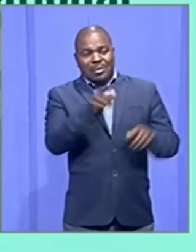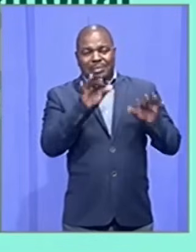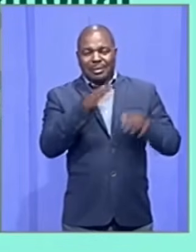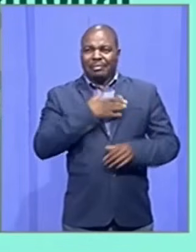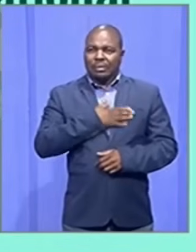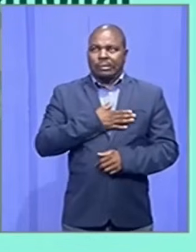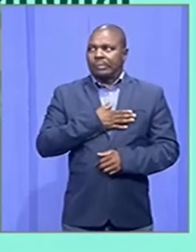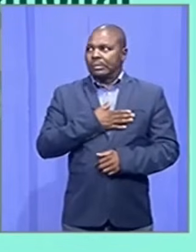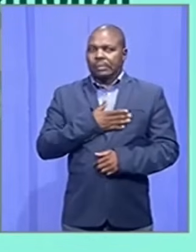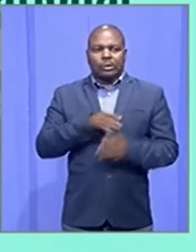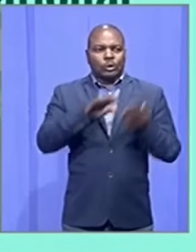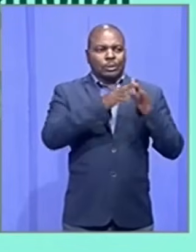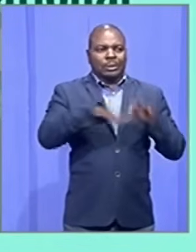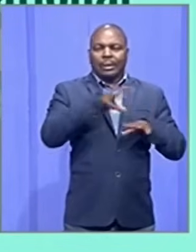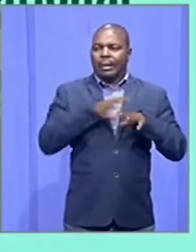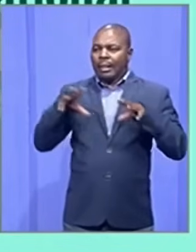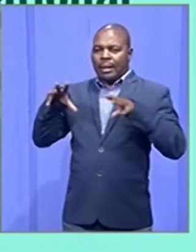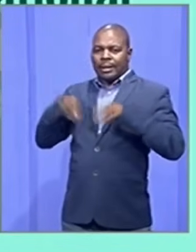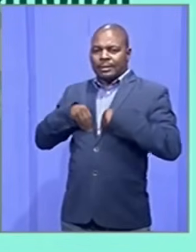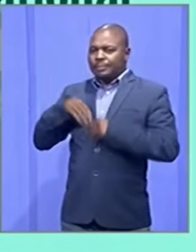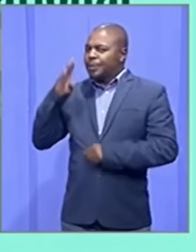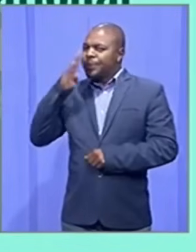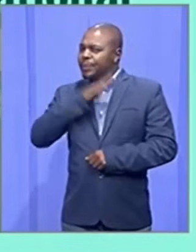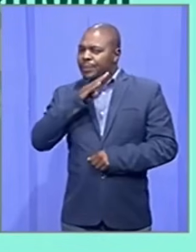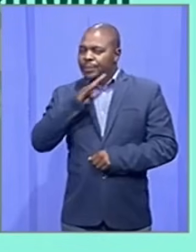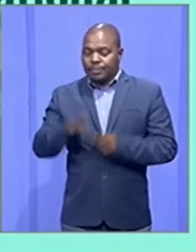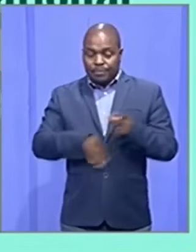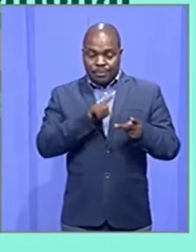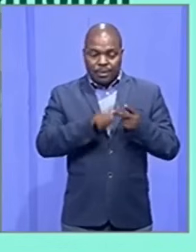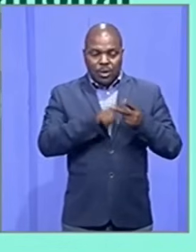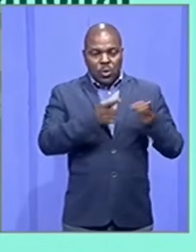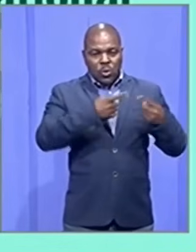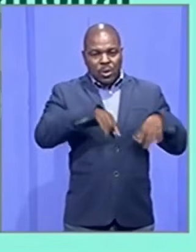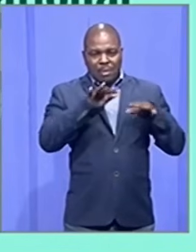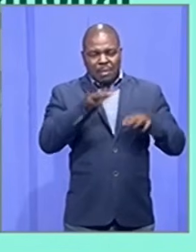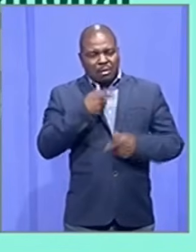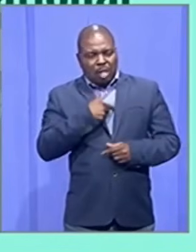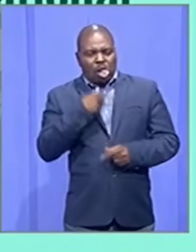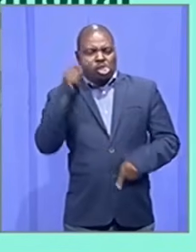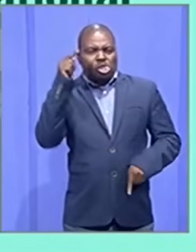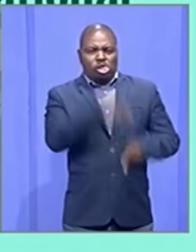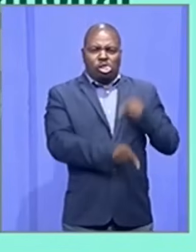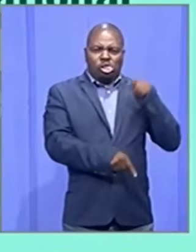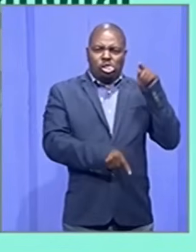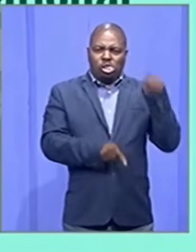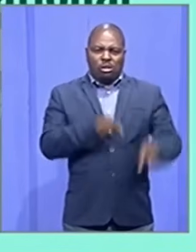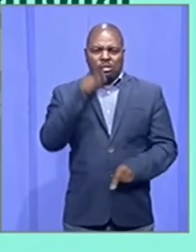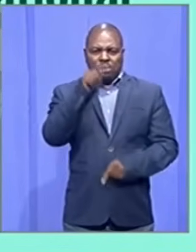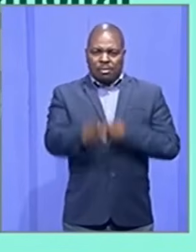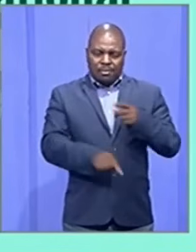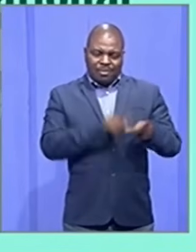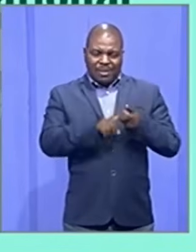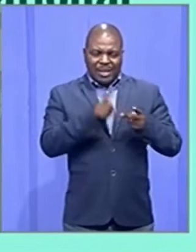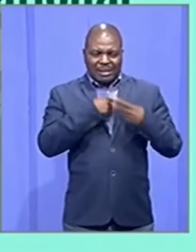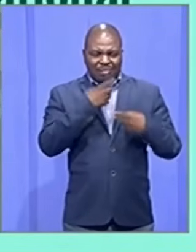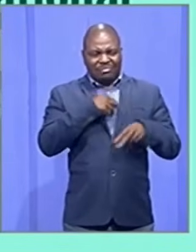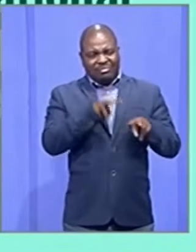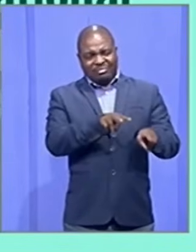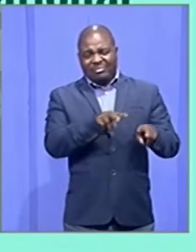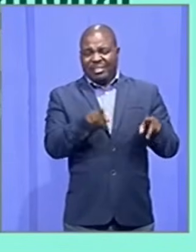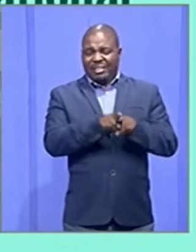ba amoheleha mo setjhabeng. Hoba re le setjhaba ra ba kgesa ebile re banka eka